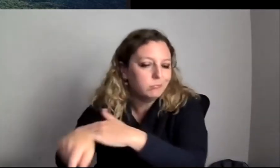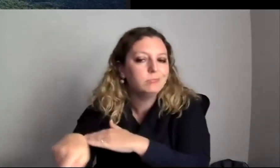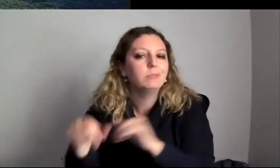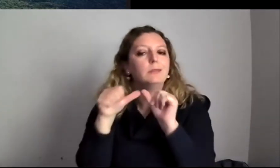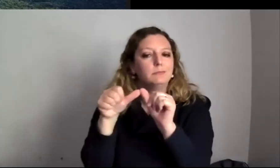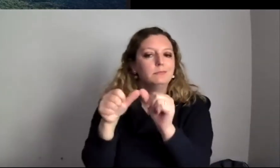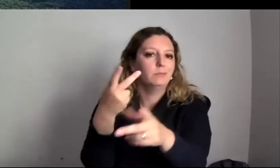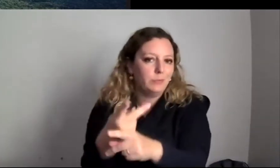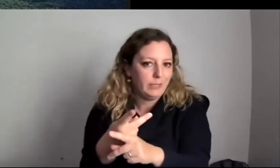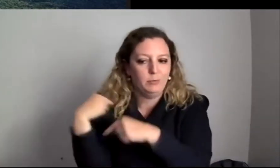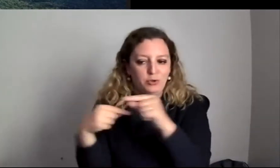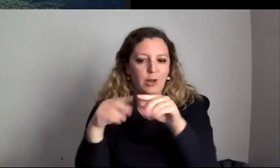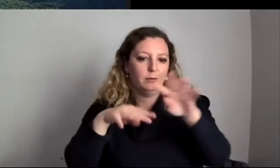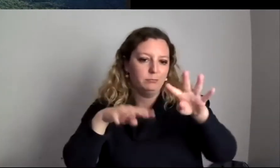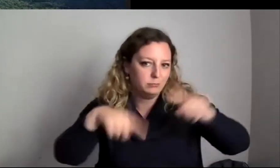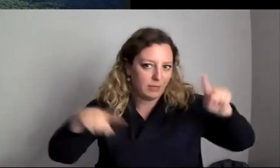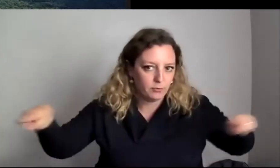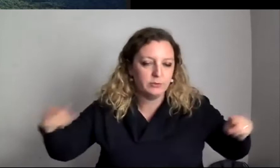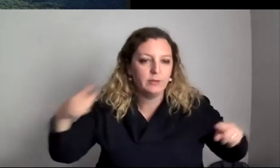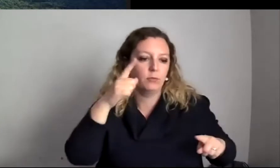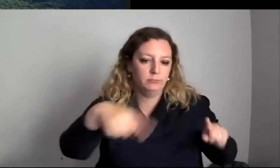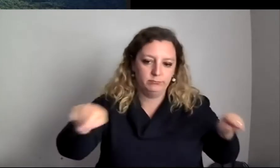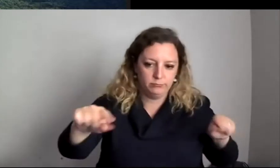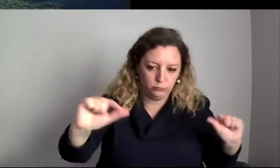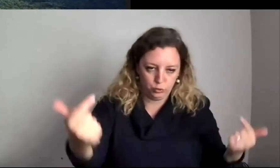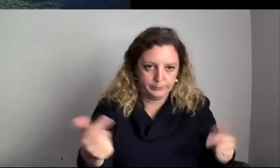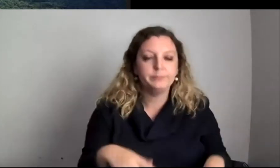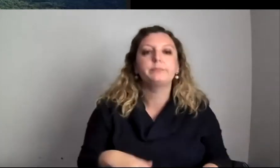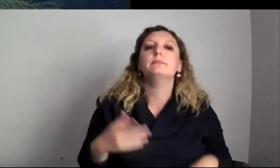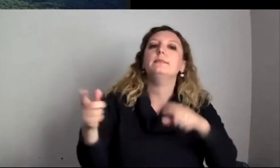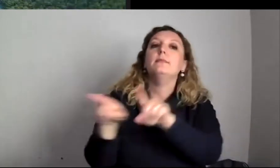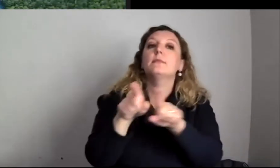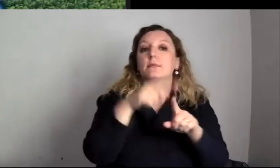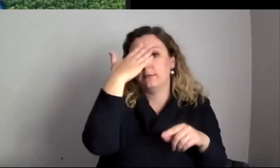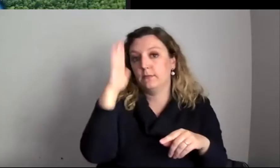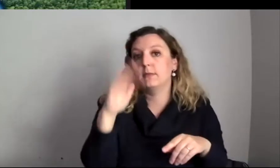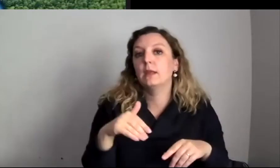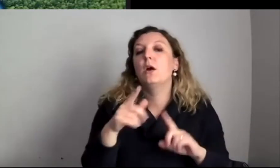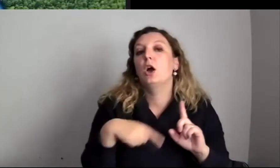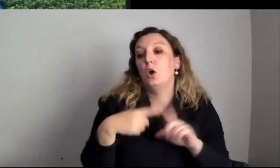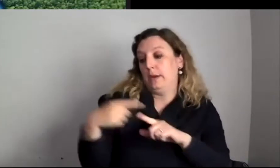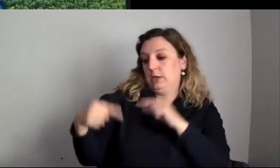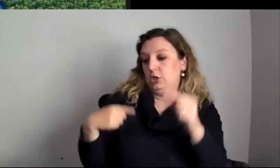genetic diversity and gene flow among these different populations. We also know that